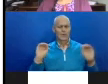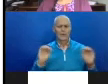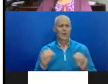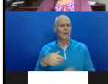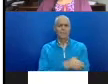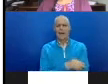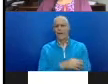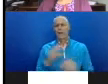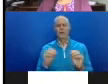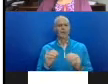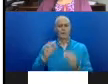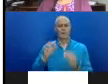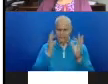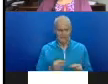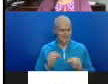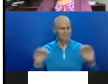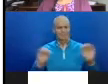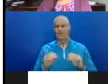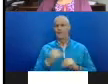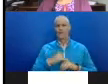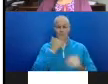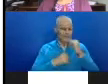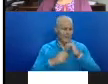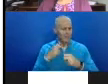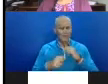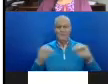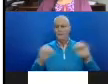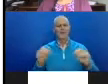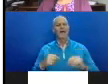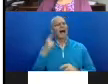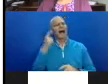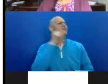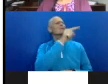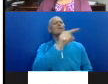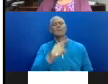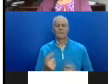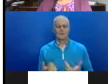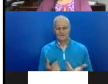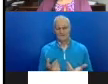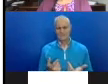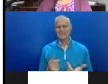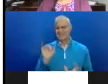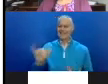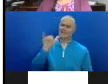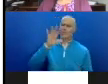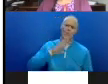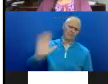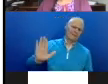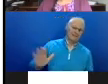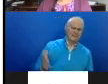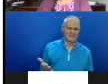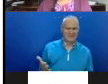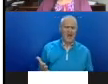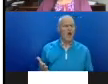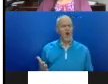of others, so that's can be effects of trauma. But if we think of traditional notions of femininity, in terms of how that